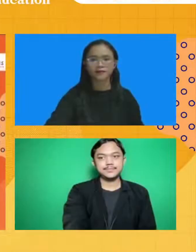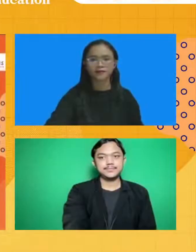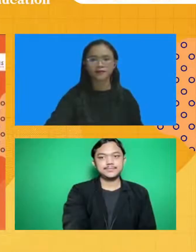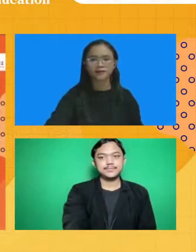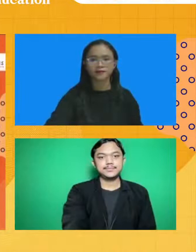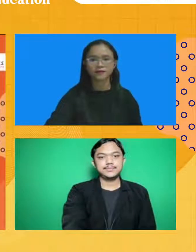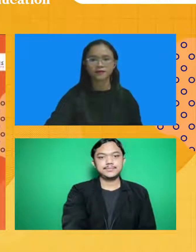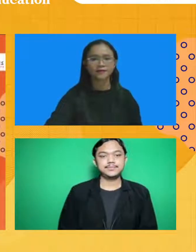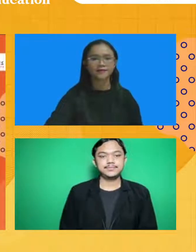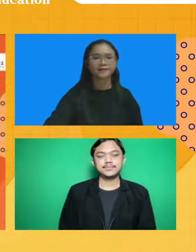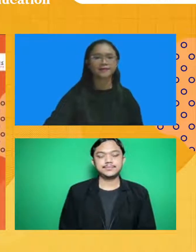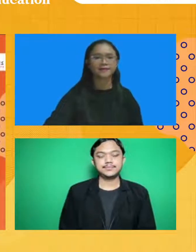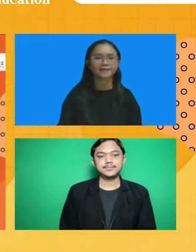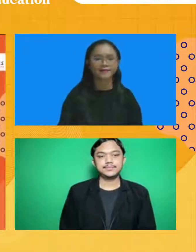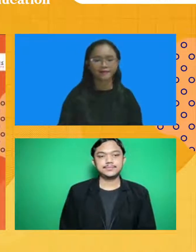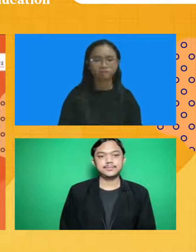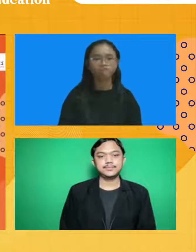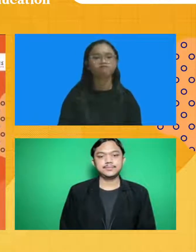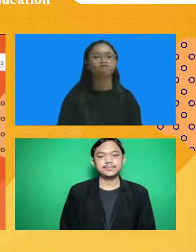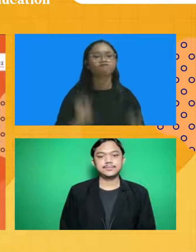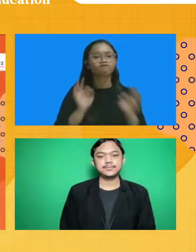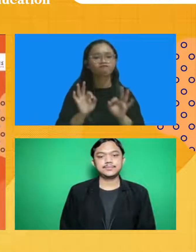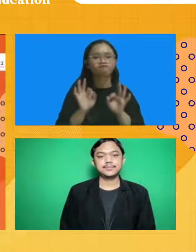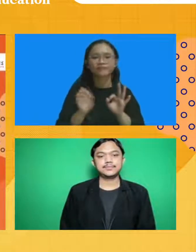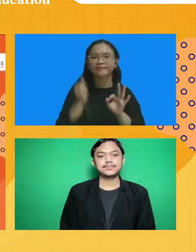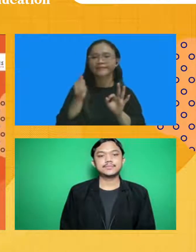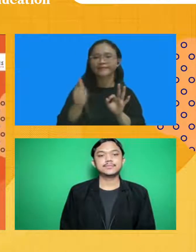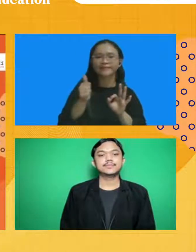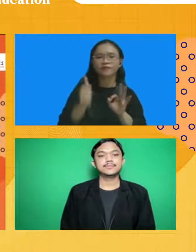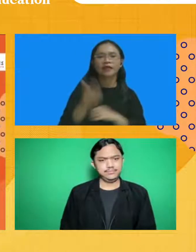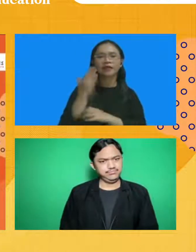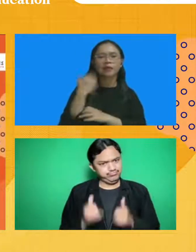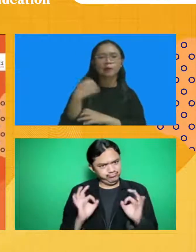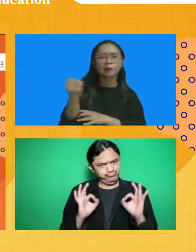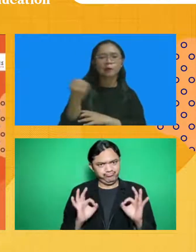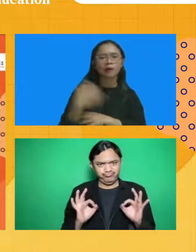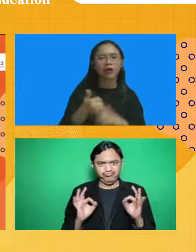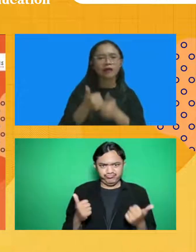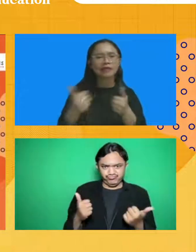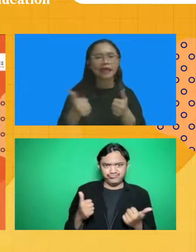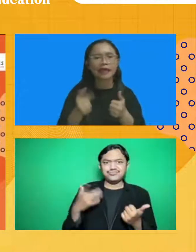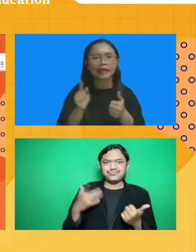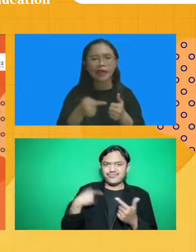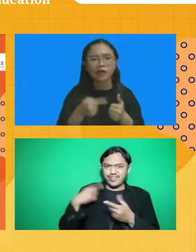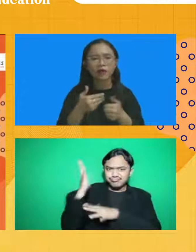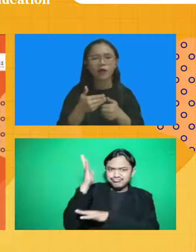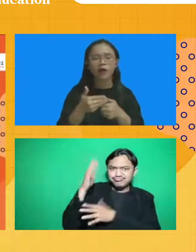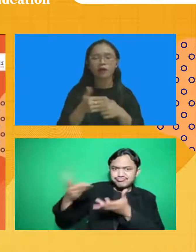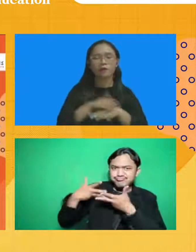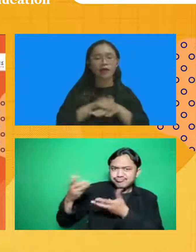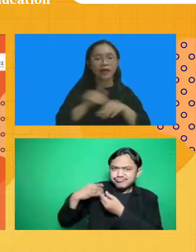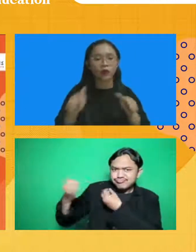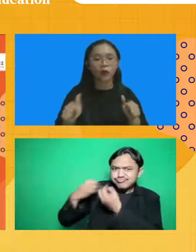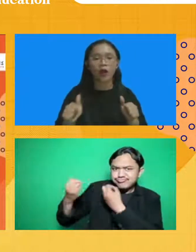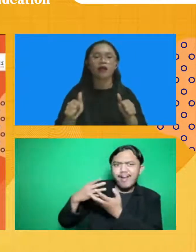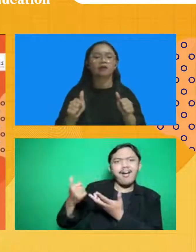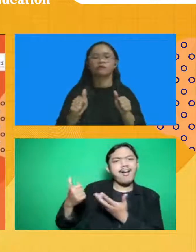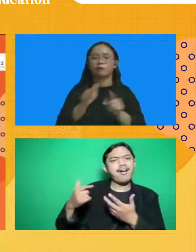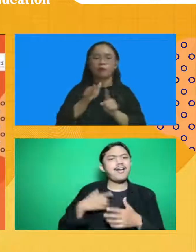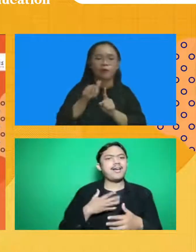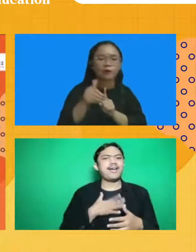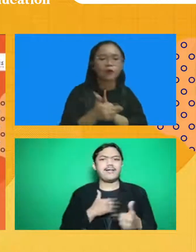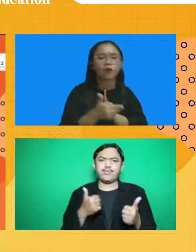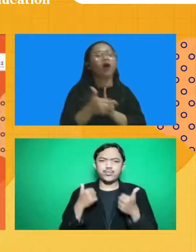So, protecting privacy is key to ensuring human dignity, safety, and self-determination. It